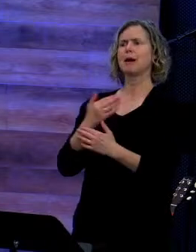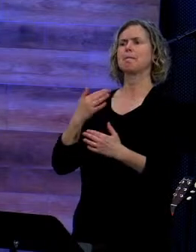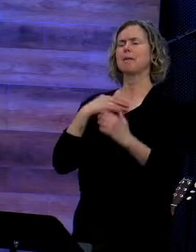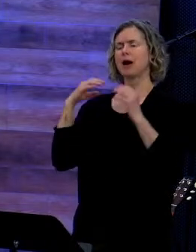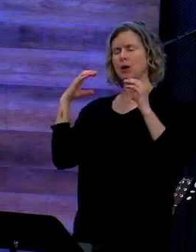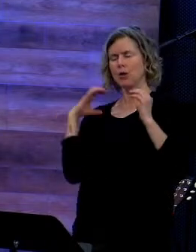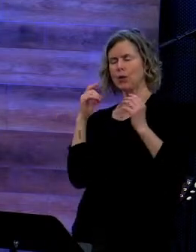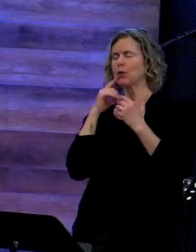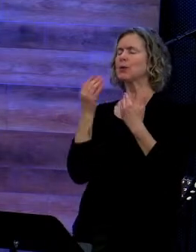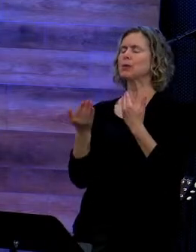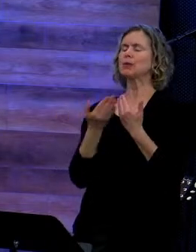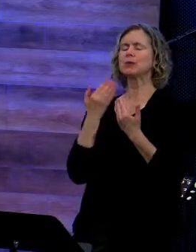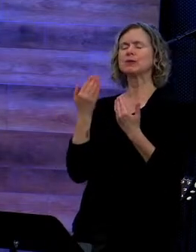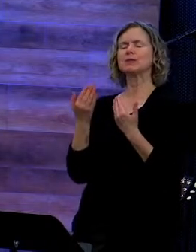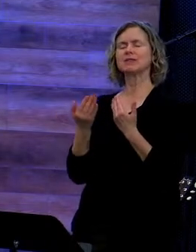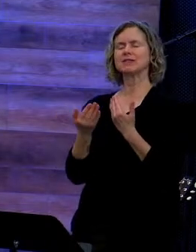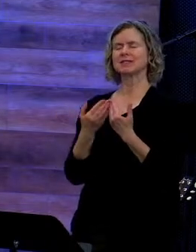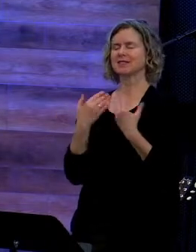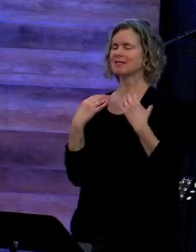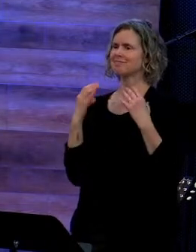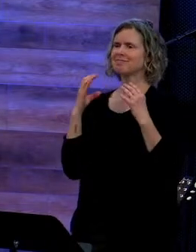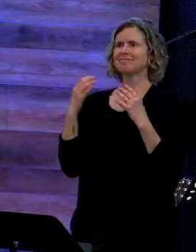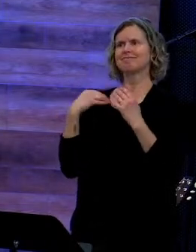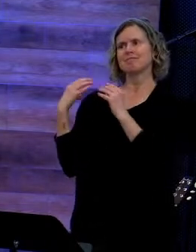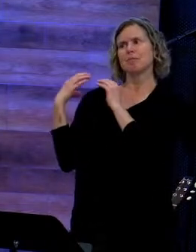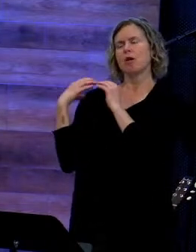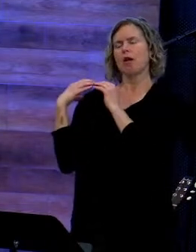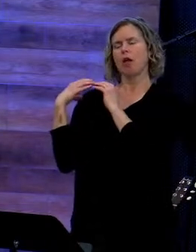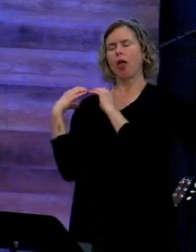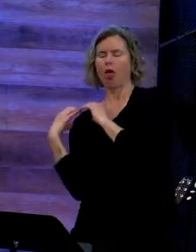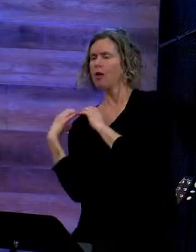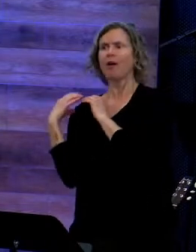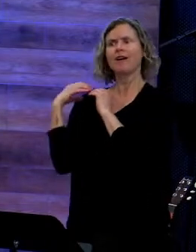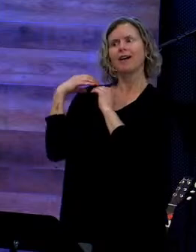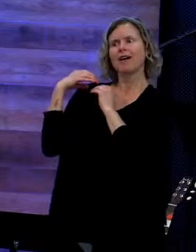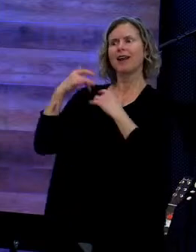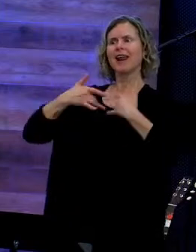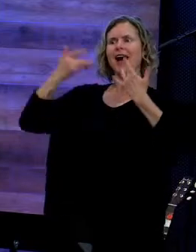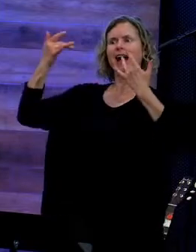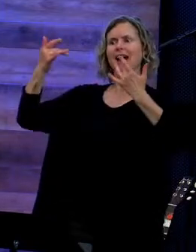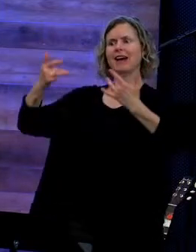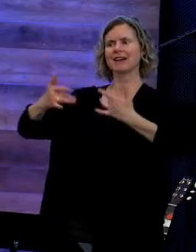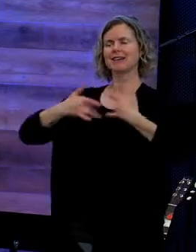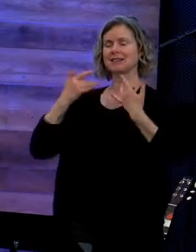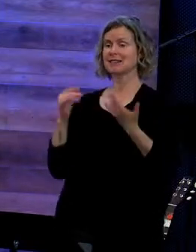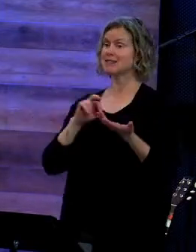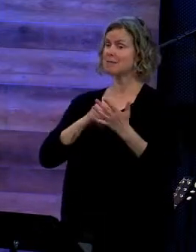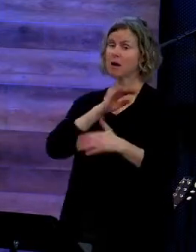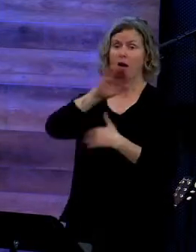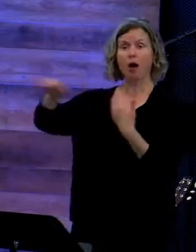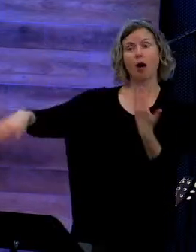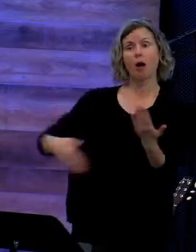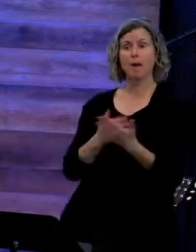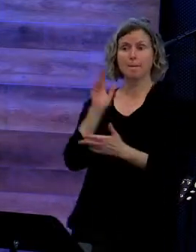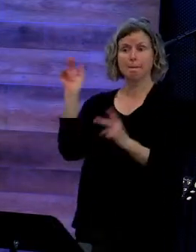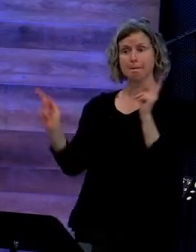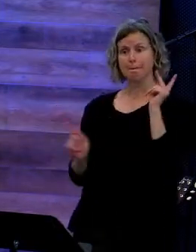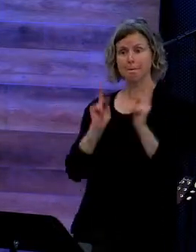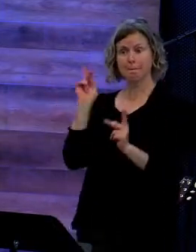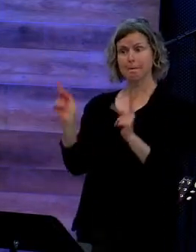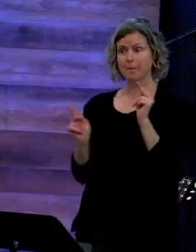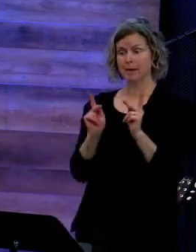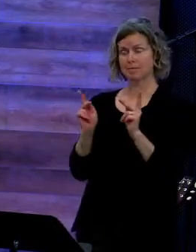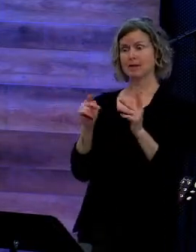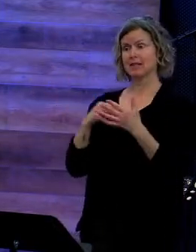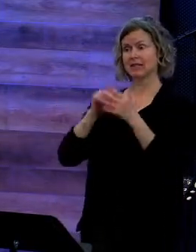light." Jesus invites any and all, not just the religious or the righteous, but all people made